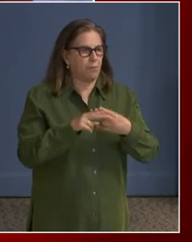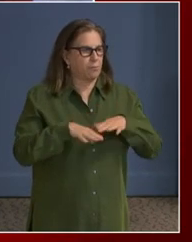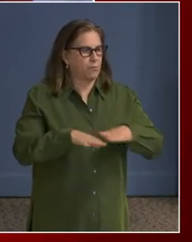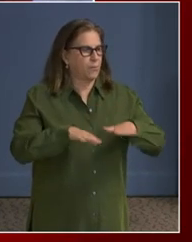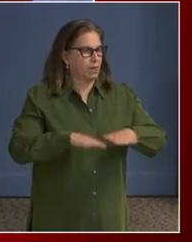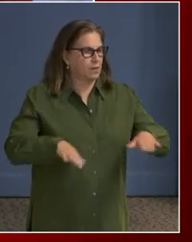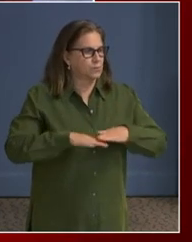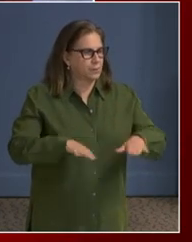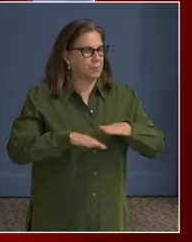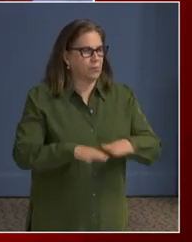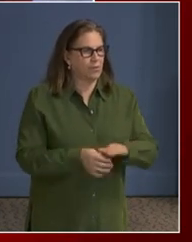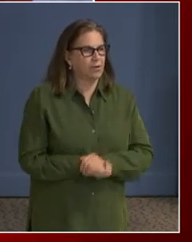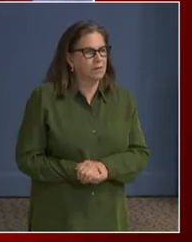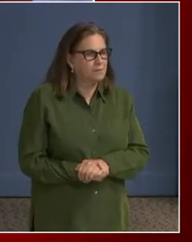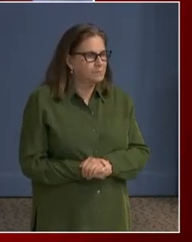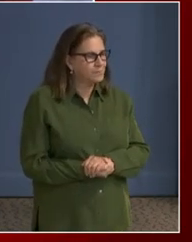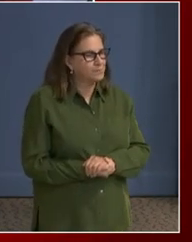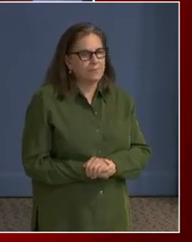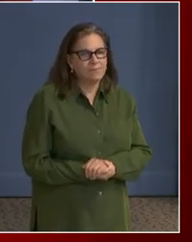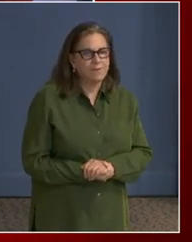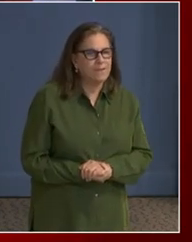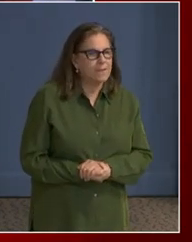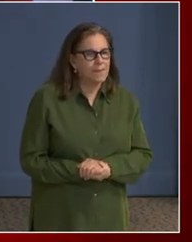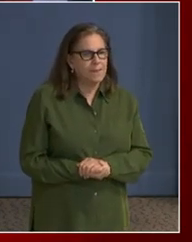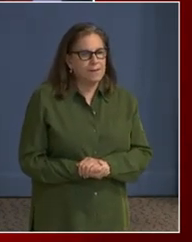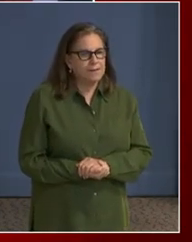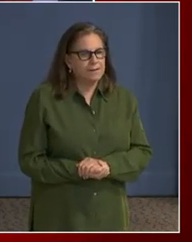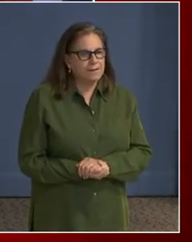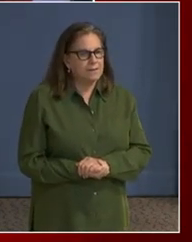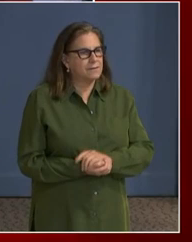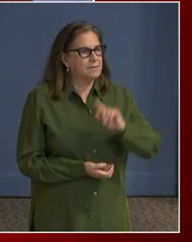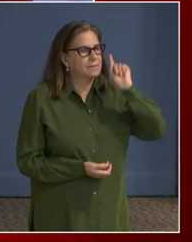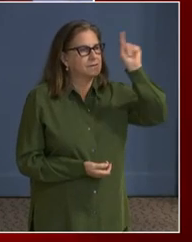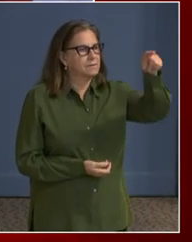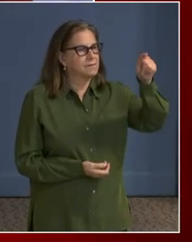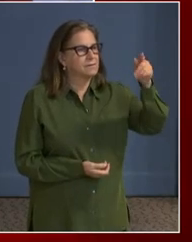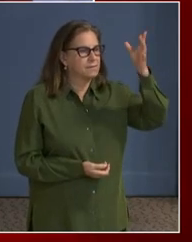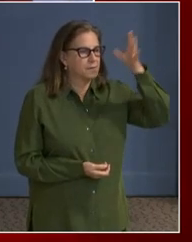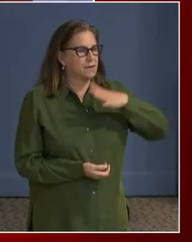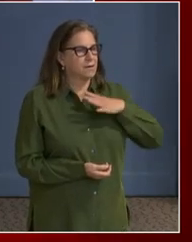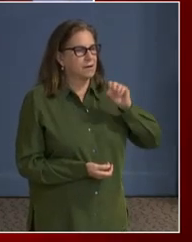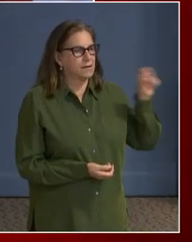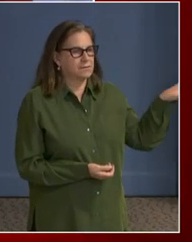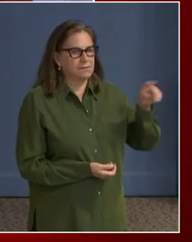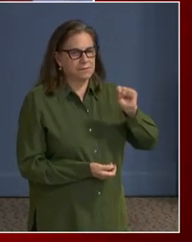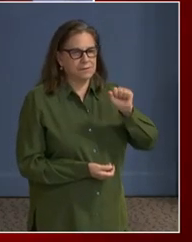Is that Sam back there? Okay, you're sitting in a different place. Plug in back here.